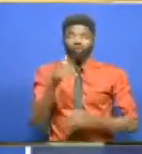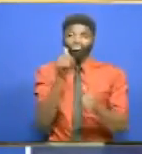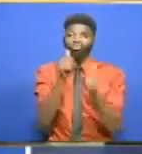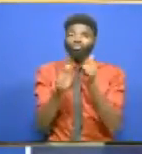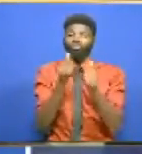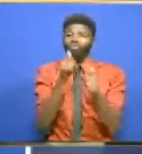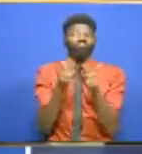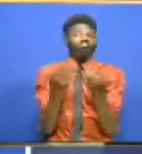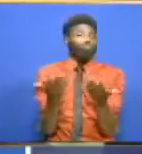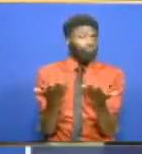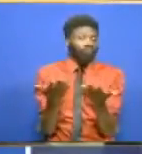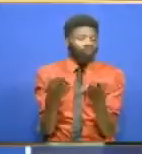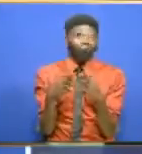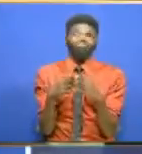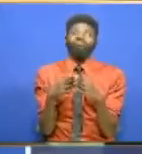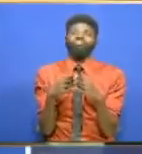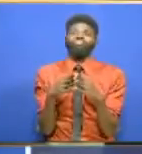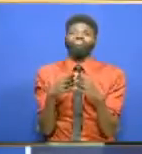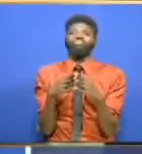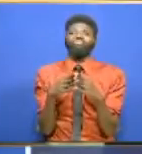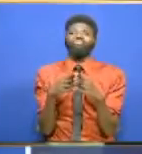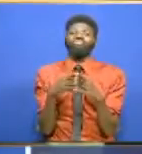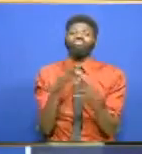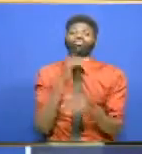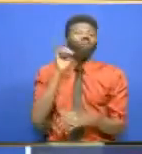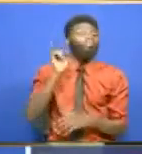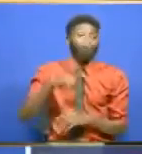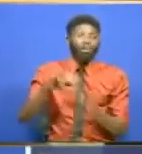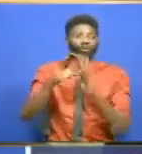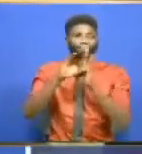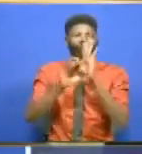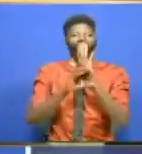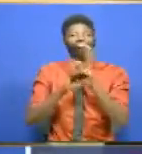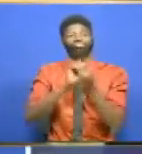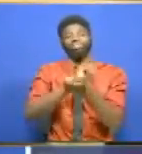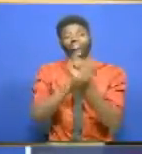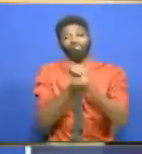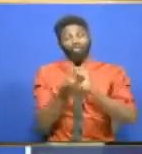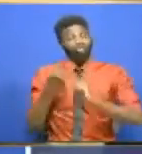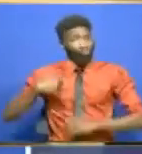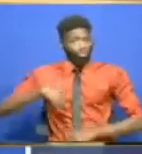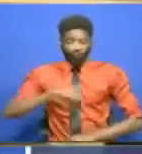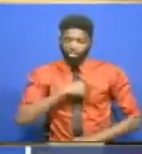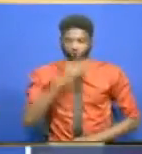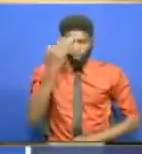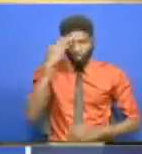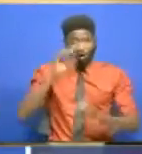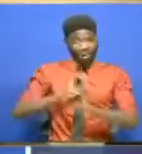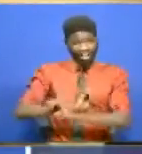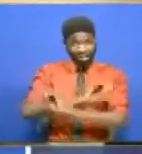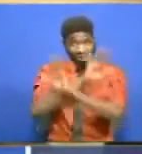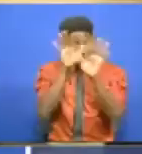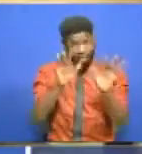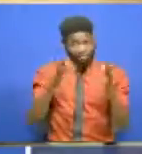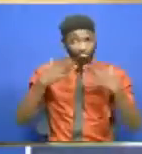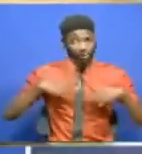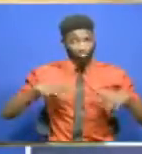be subjected to constitutional referendum, we know very well that those people who are going to take